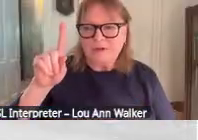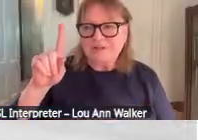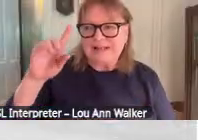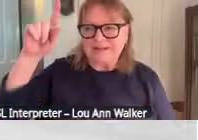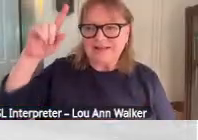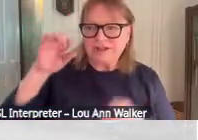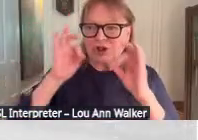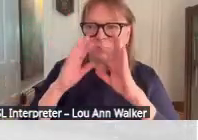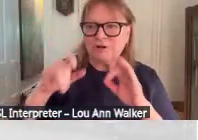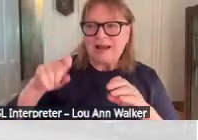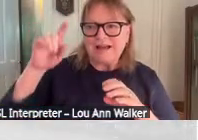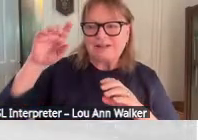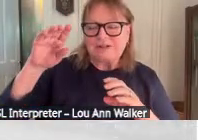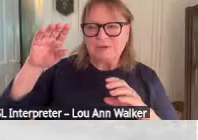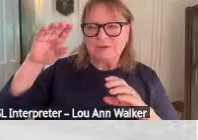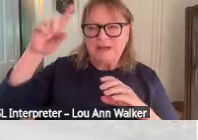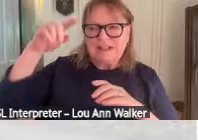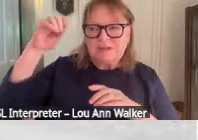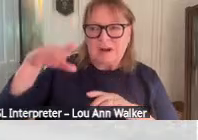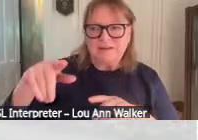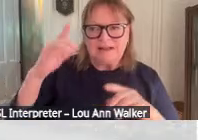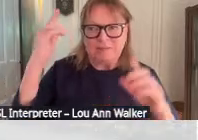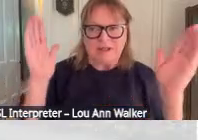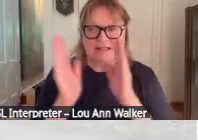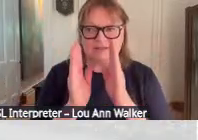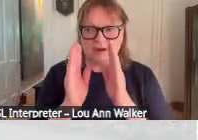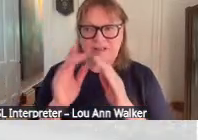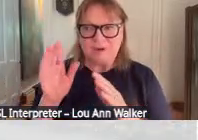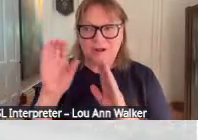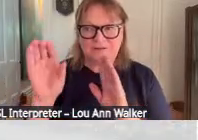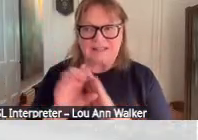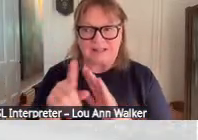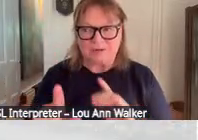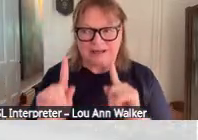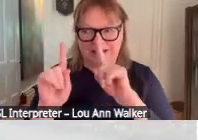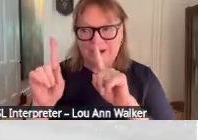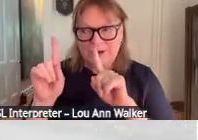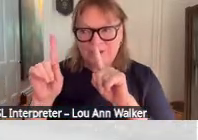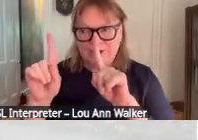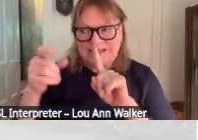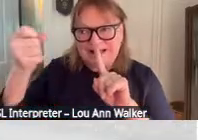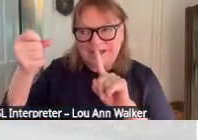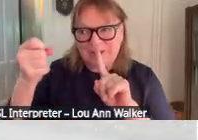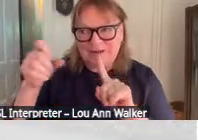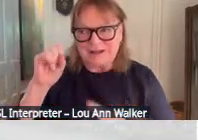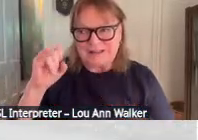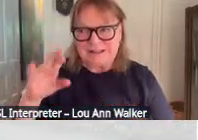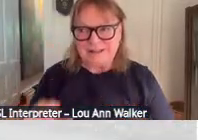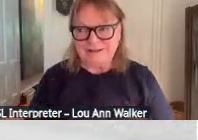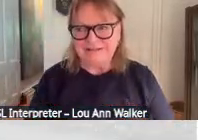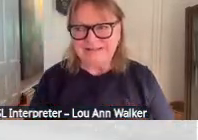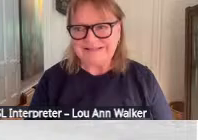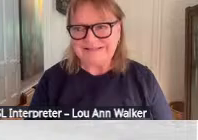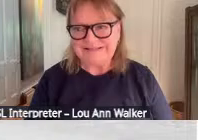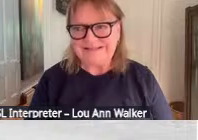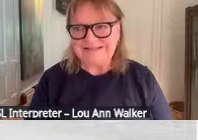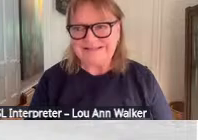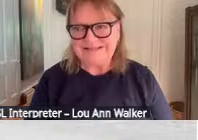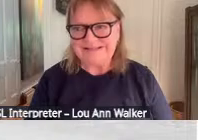Hold on 1 second. The interpreter has to spotlight him because he's very small on the screen. 1 second. Hold on, sir.